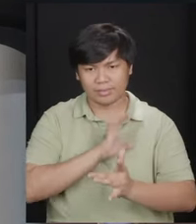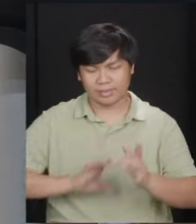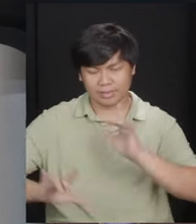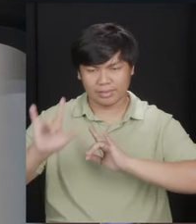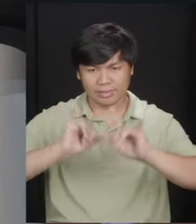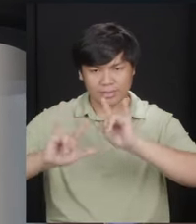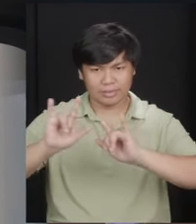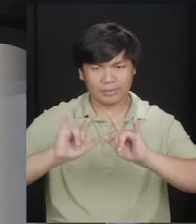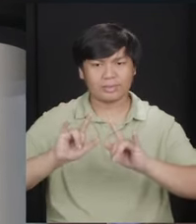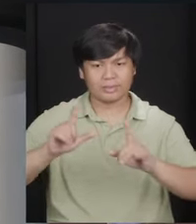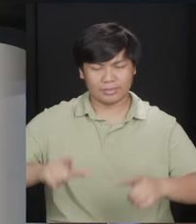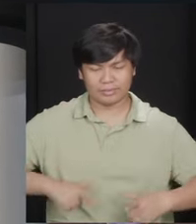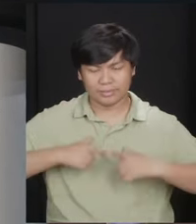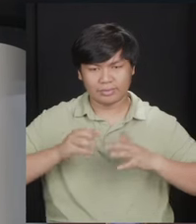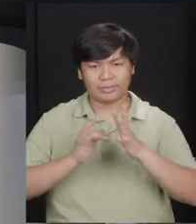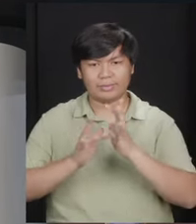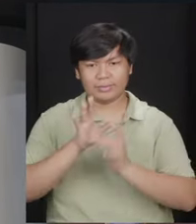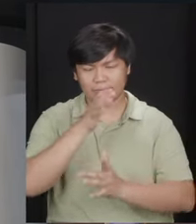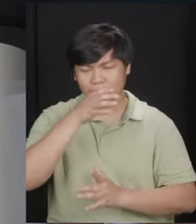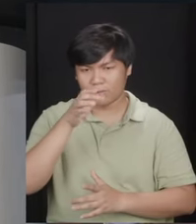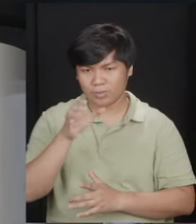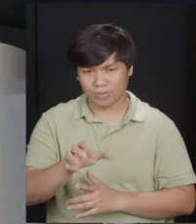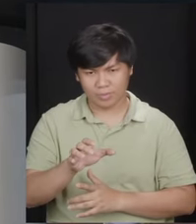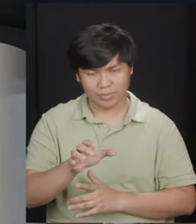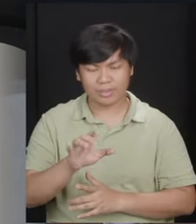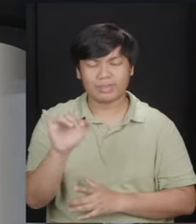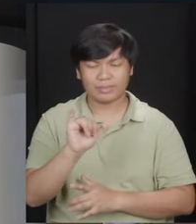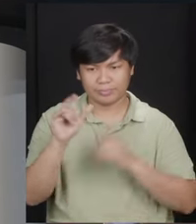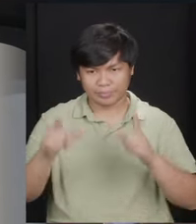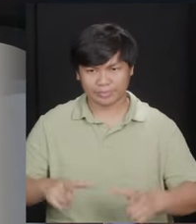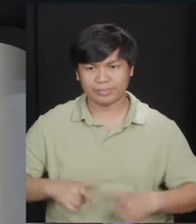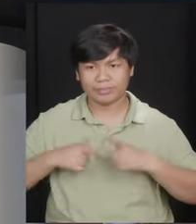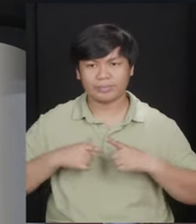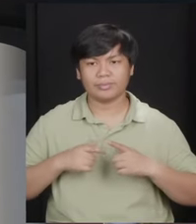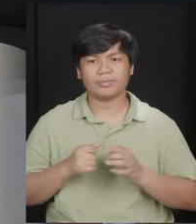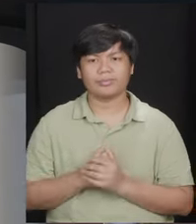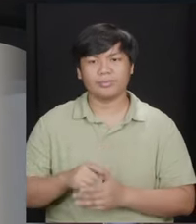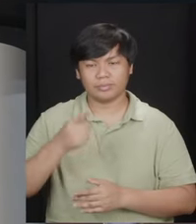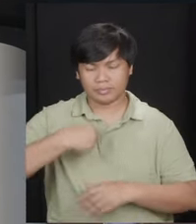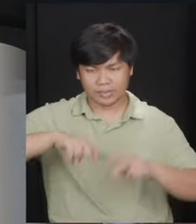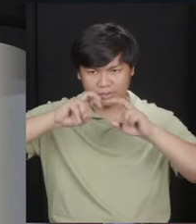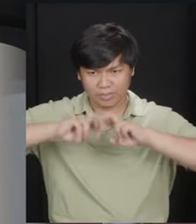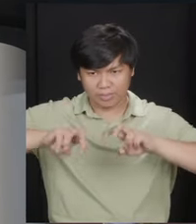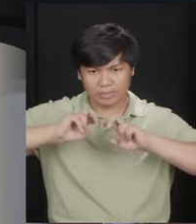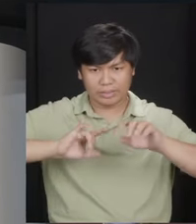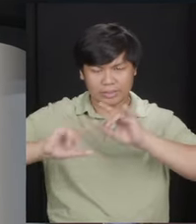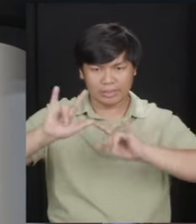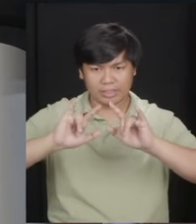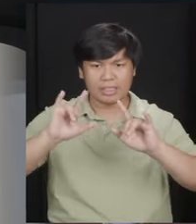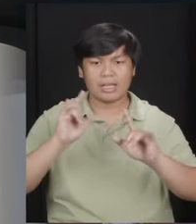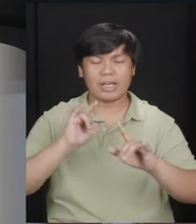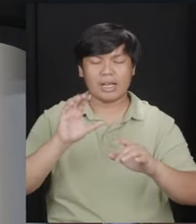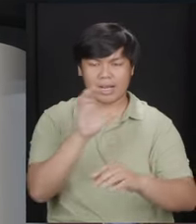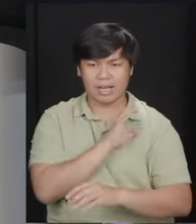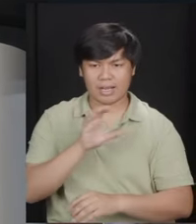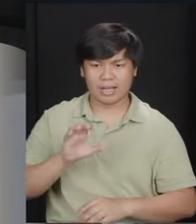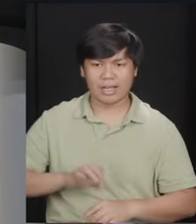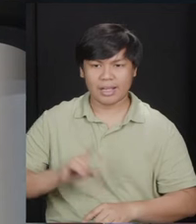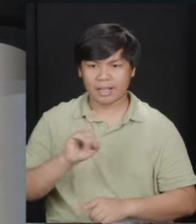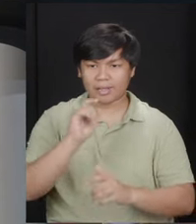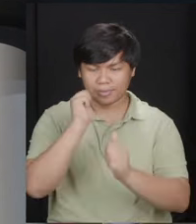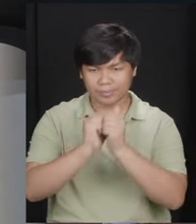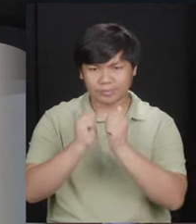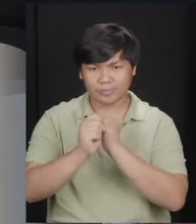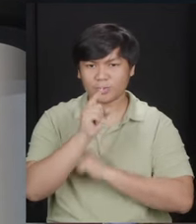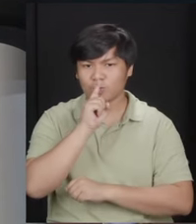We will live as Jesus commanded and as he lived. Most of all, we'll discover in a love like Christ what it means to